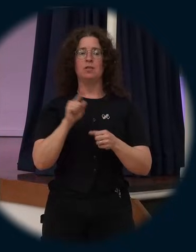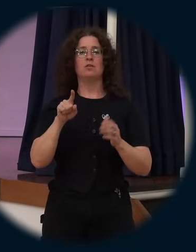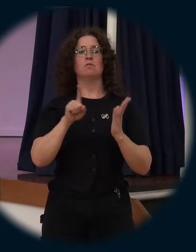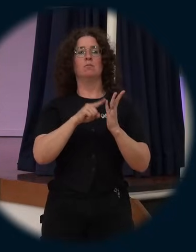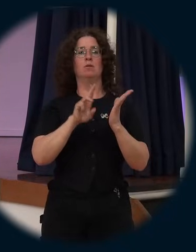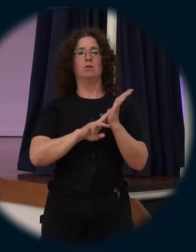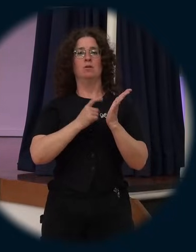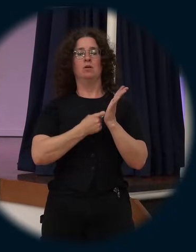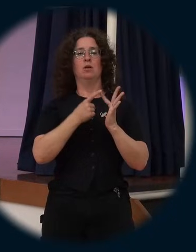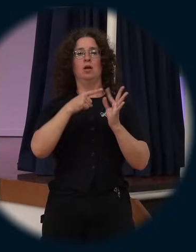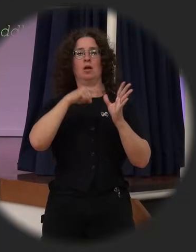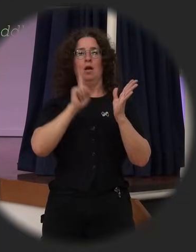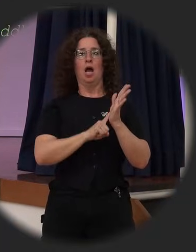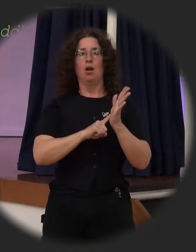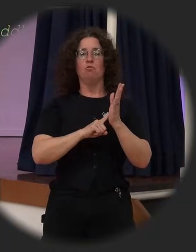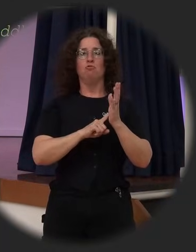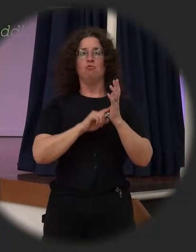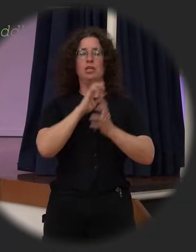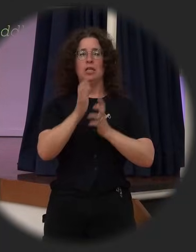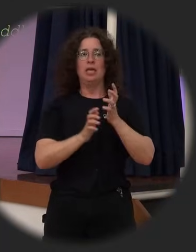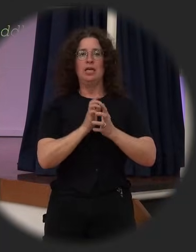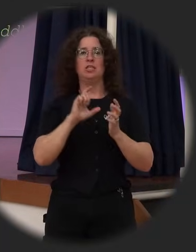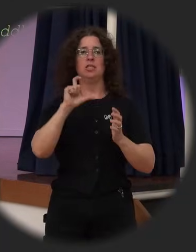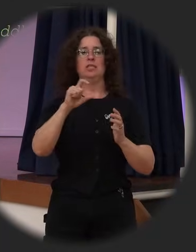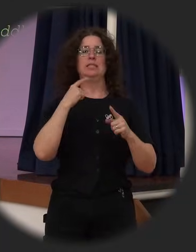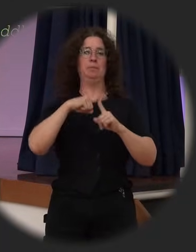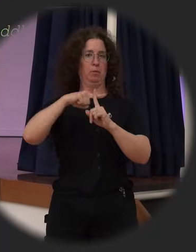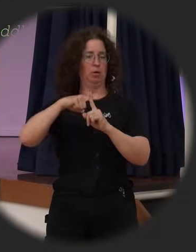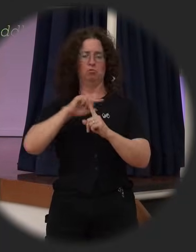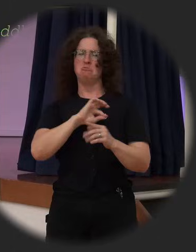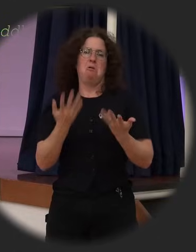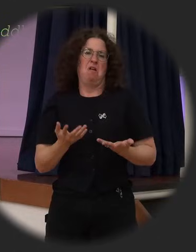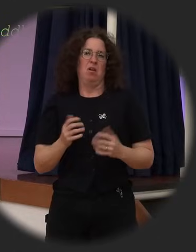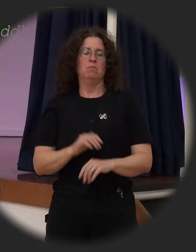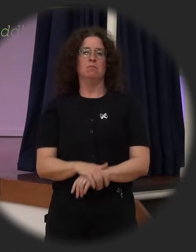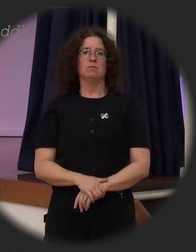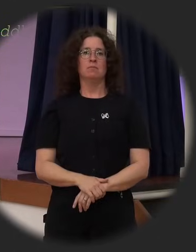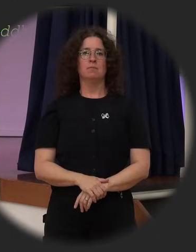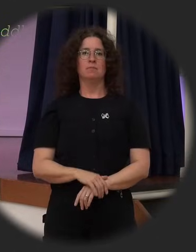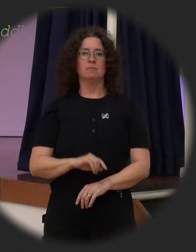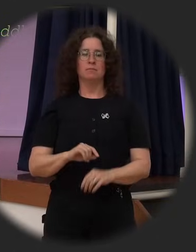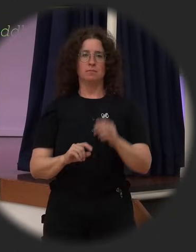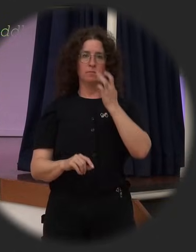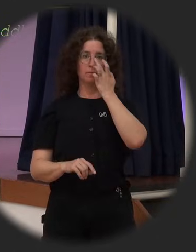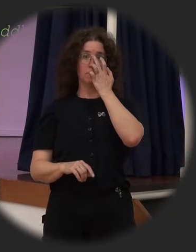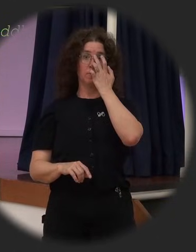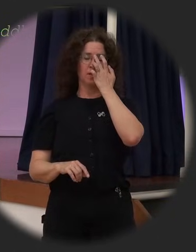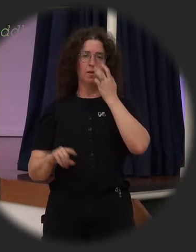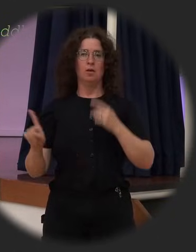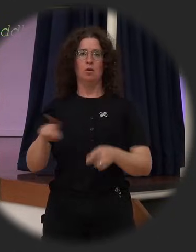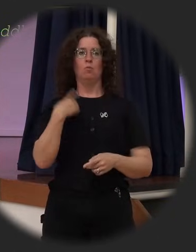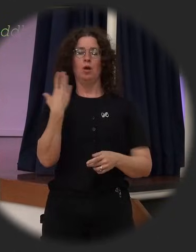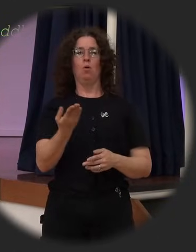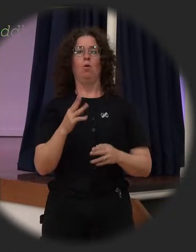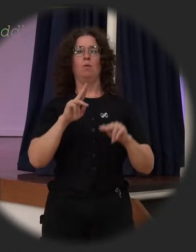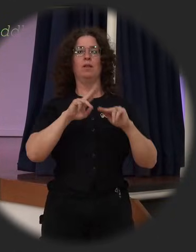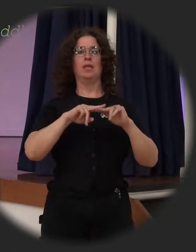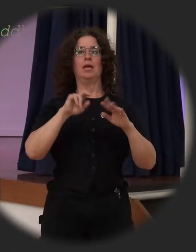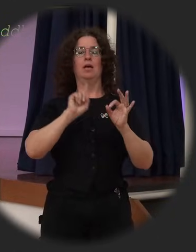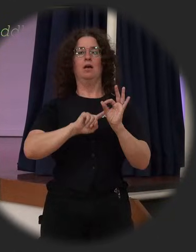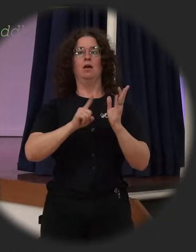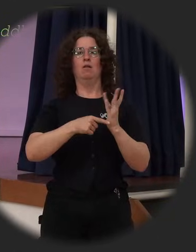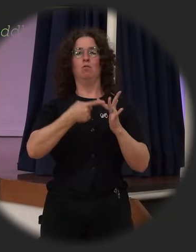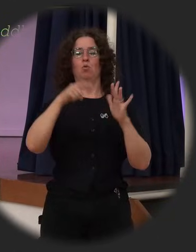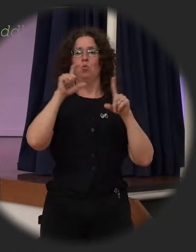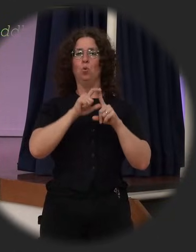C++, nothing too heavy. We actually identify all of our landmark actors with fgwid. So this is just built into the engine,